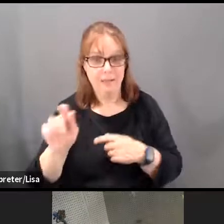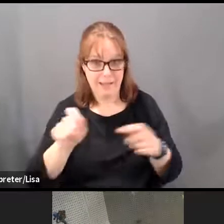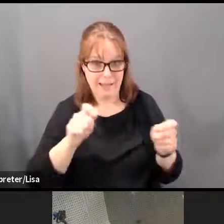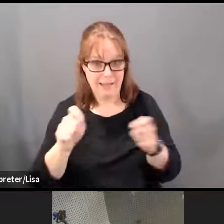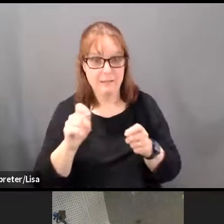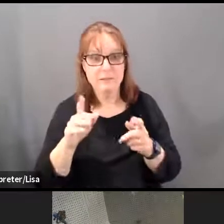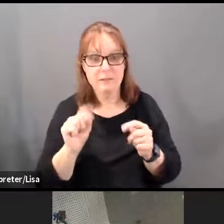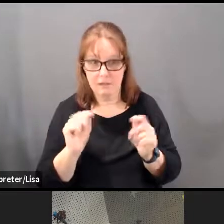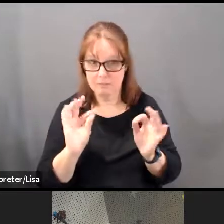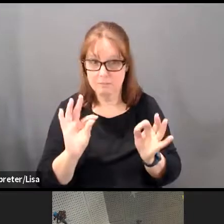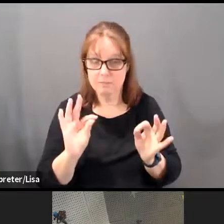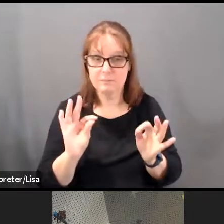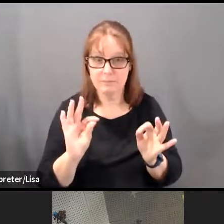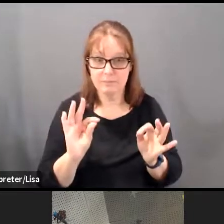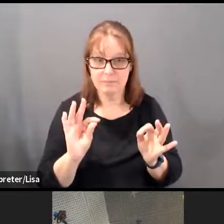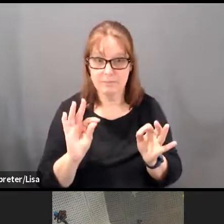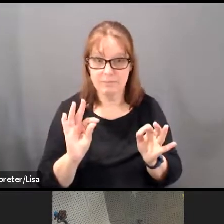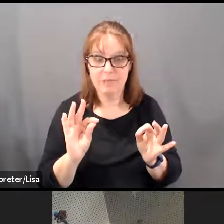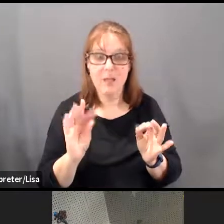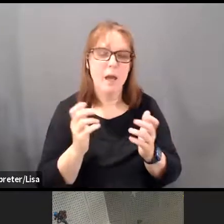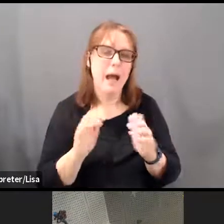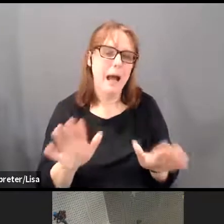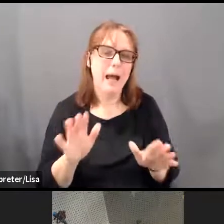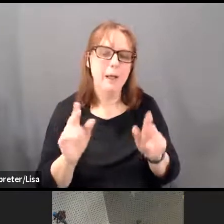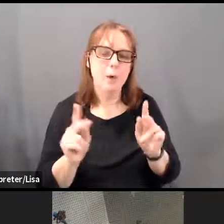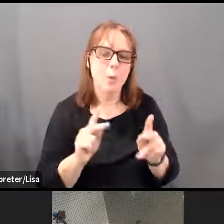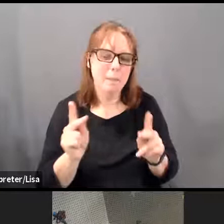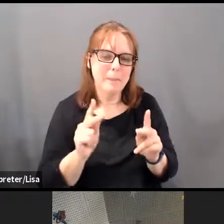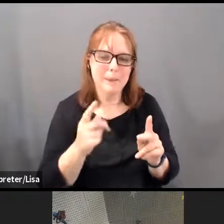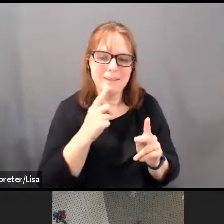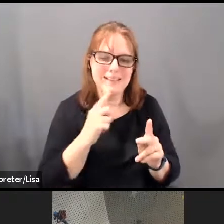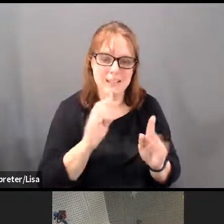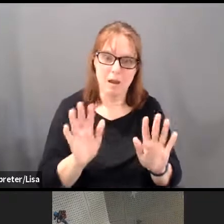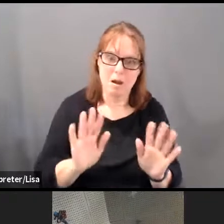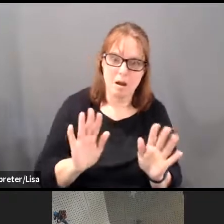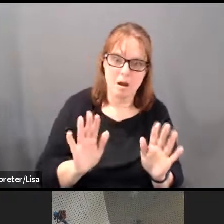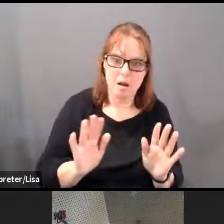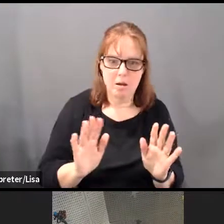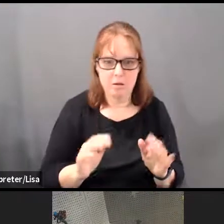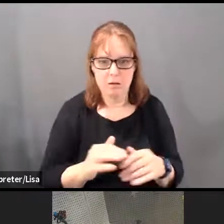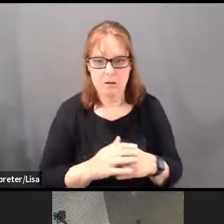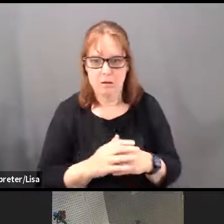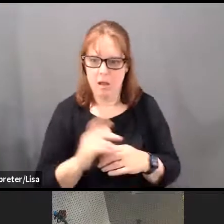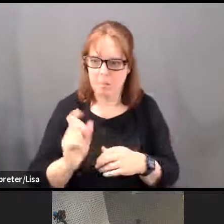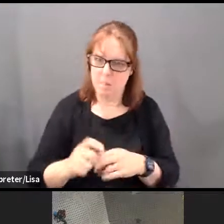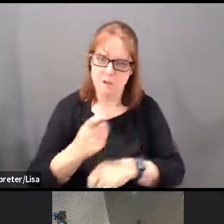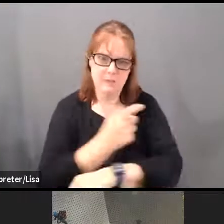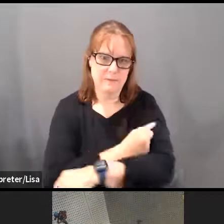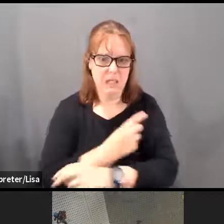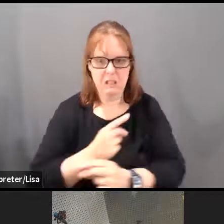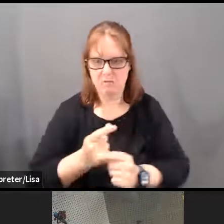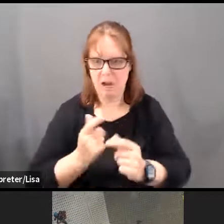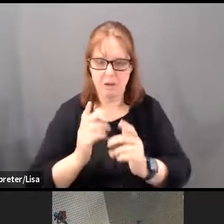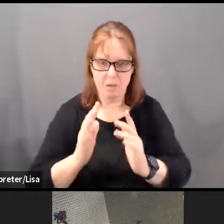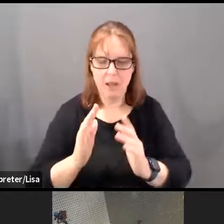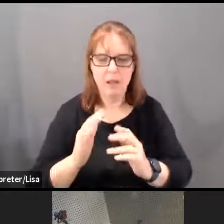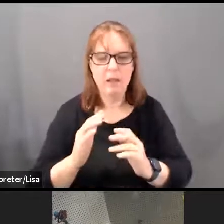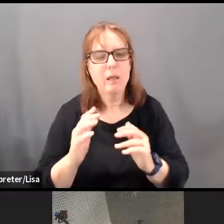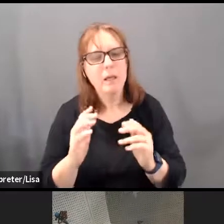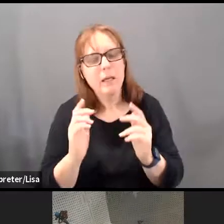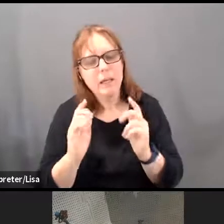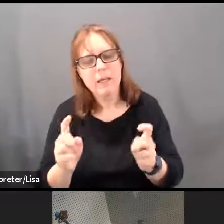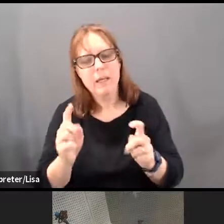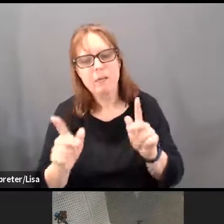did. So I don't want anyone to be going around saying, you're not part of the solution if you're not getting the vaccine right away. People need the time and space to